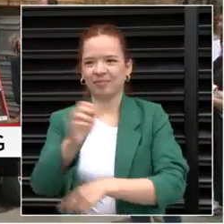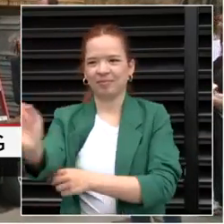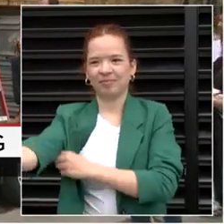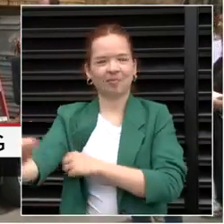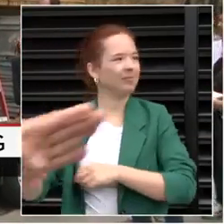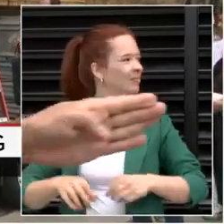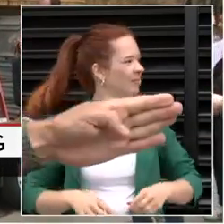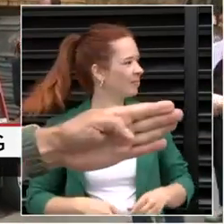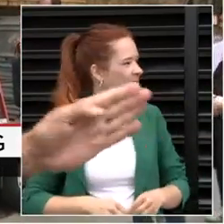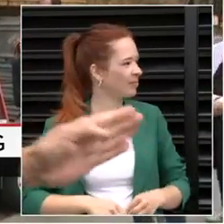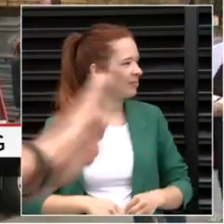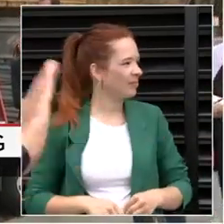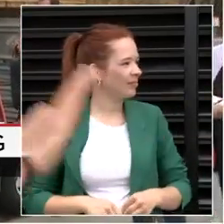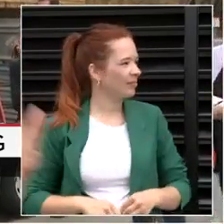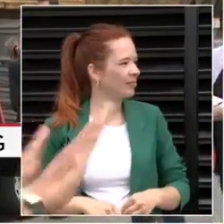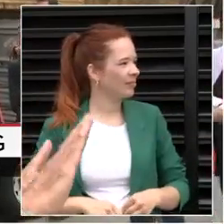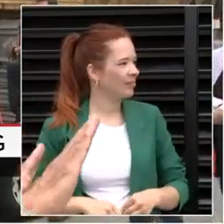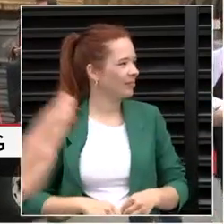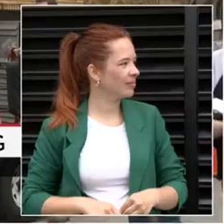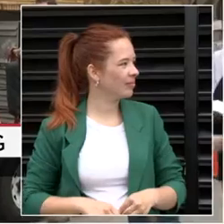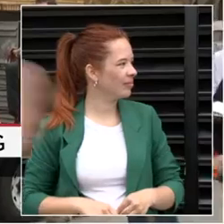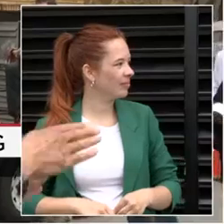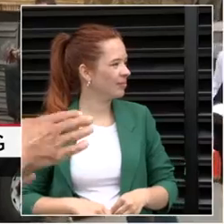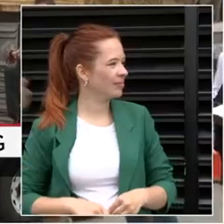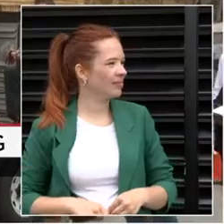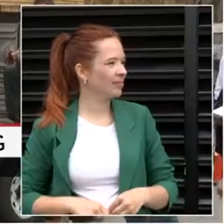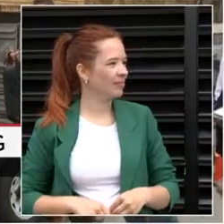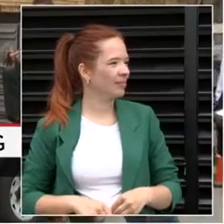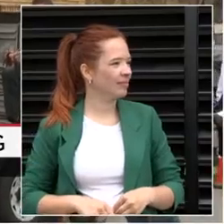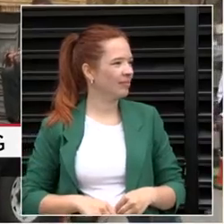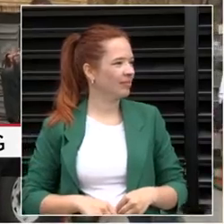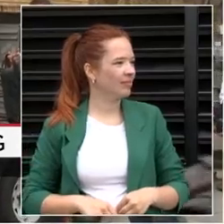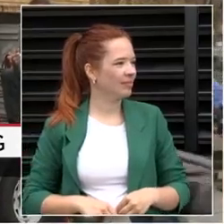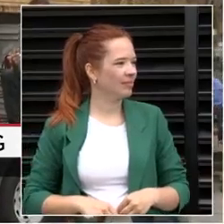It does, I think. Nothing fell off, did it?